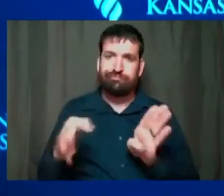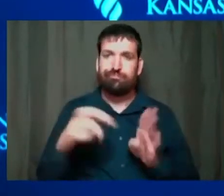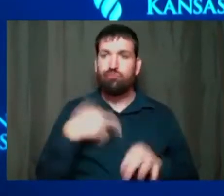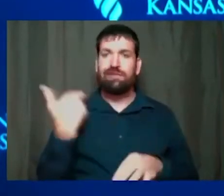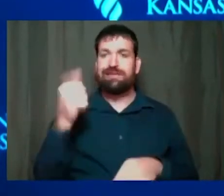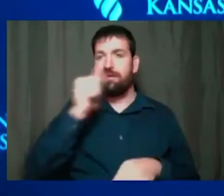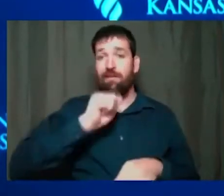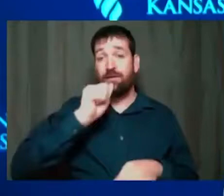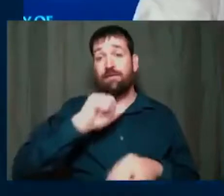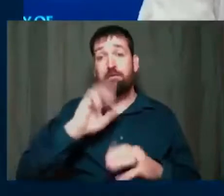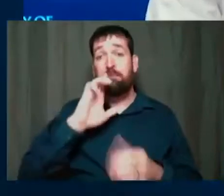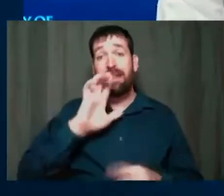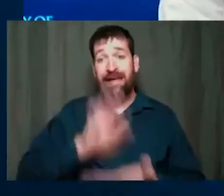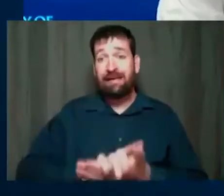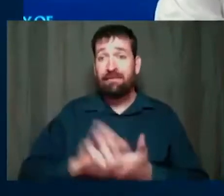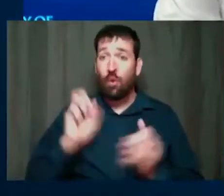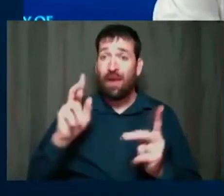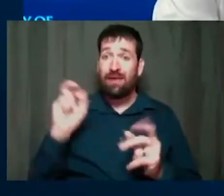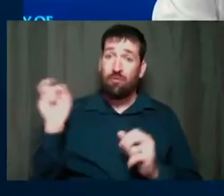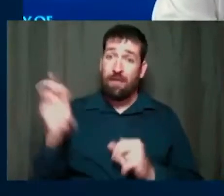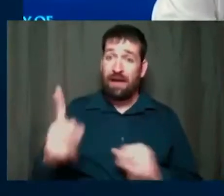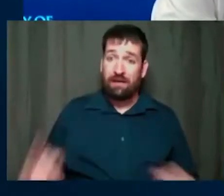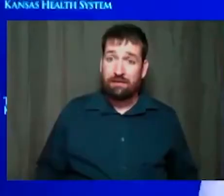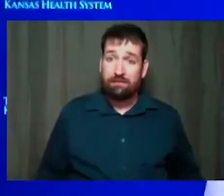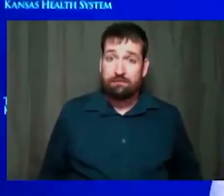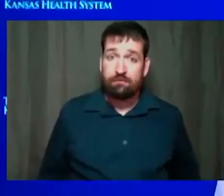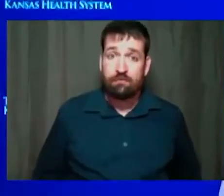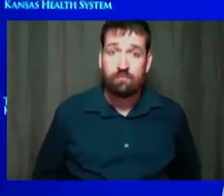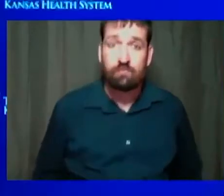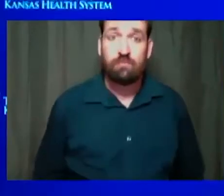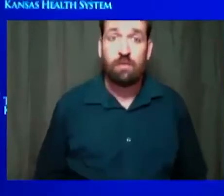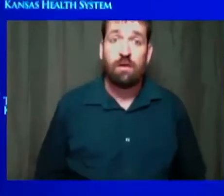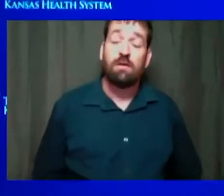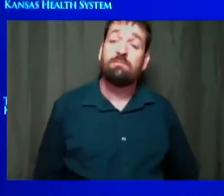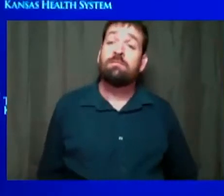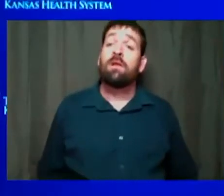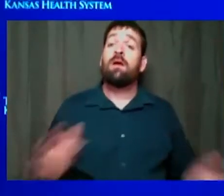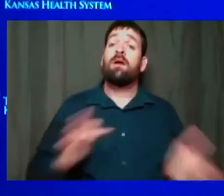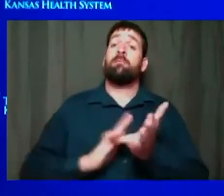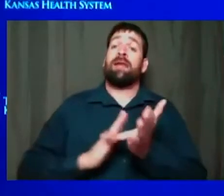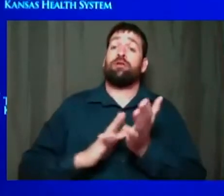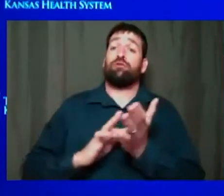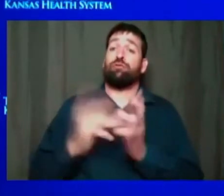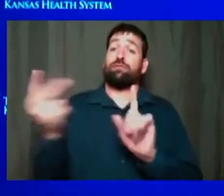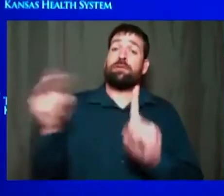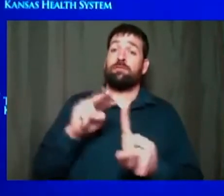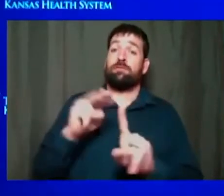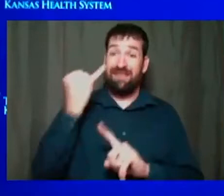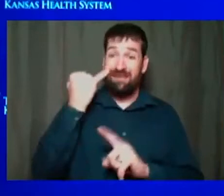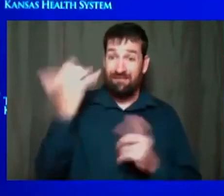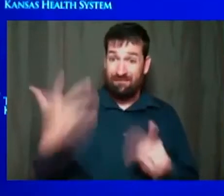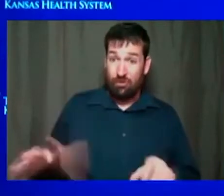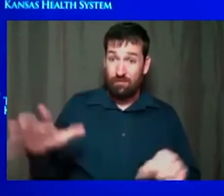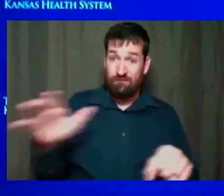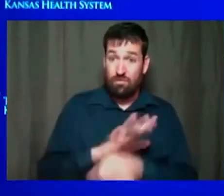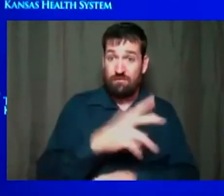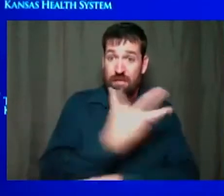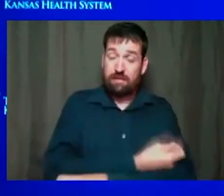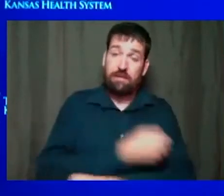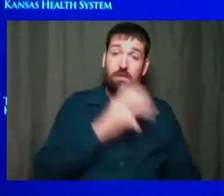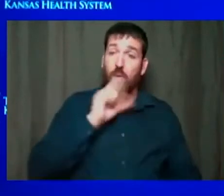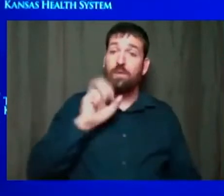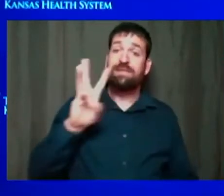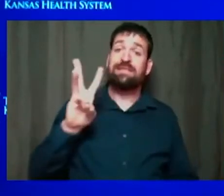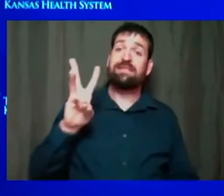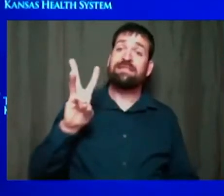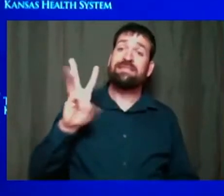out there. Yeah, absolutely. I mean, from the medical standpoint, we know, be fully vaccinated. If you are 65 and above and you're 6 months out,